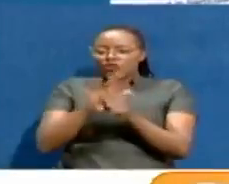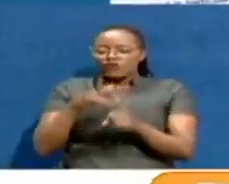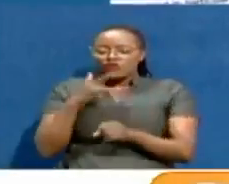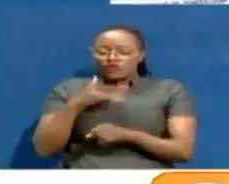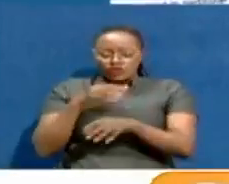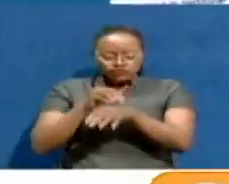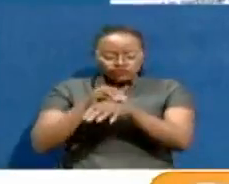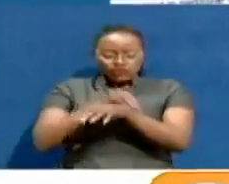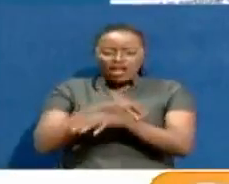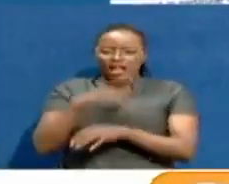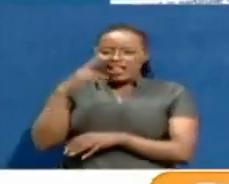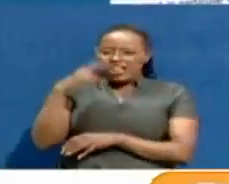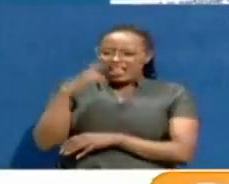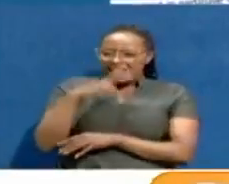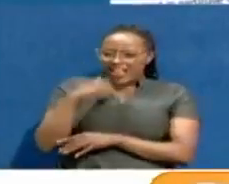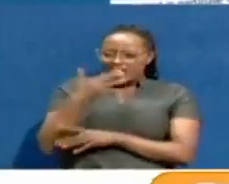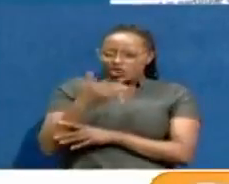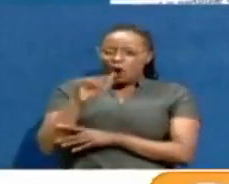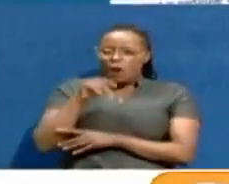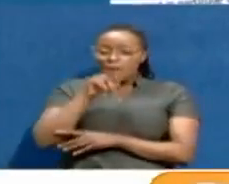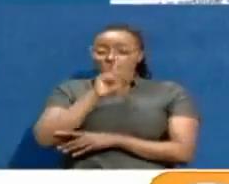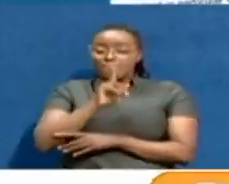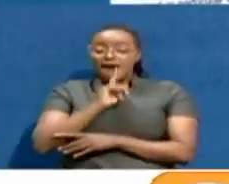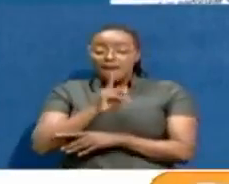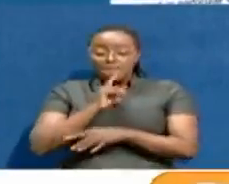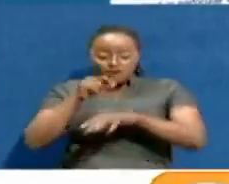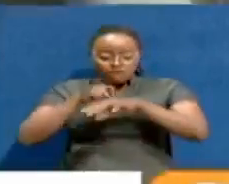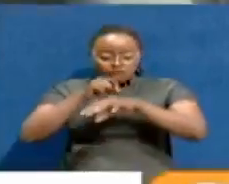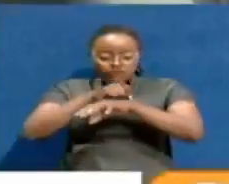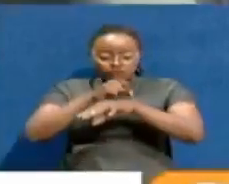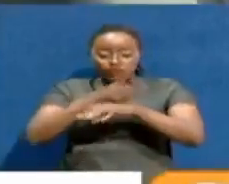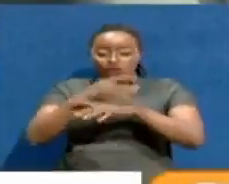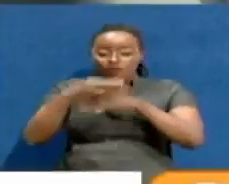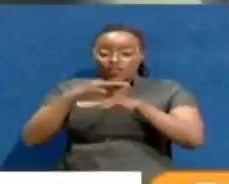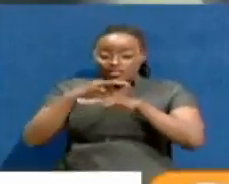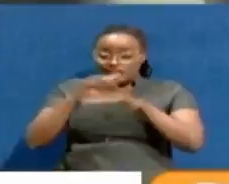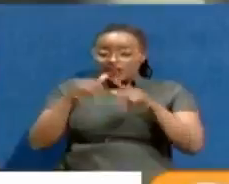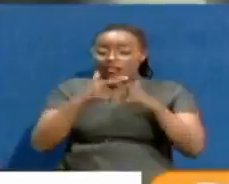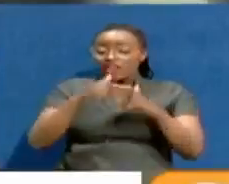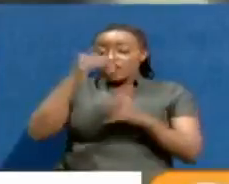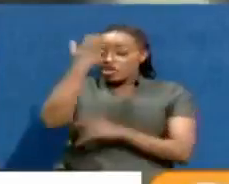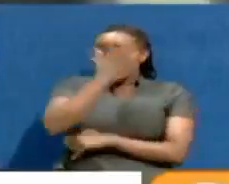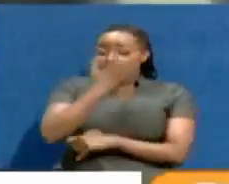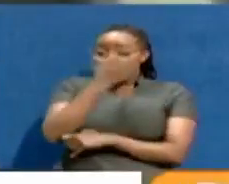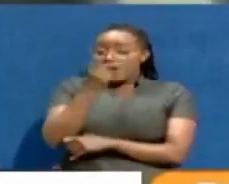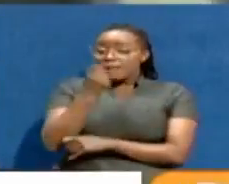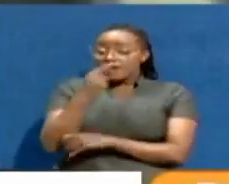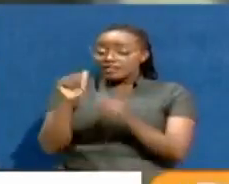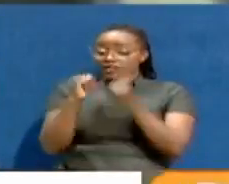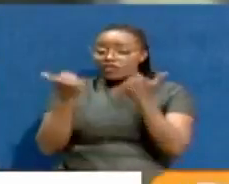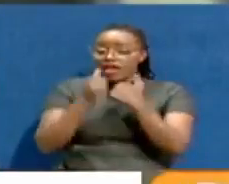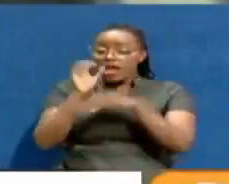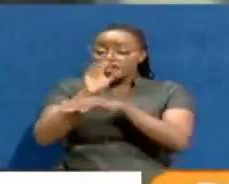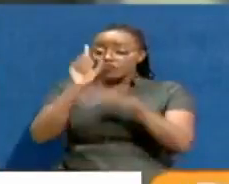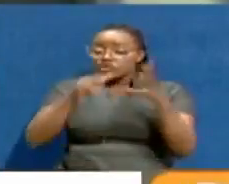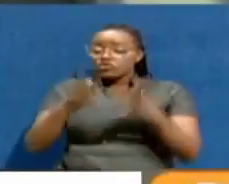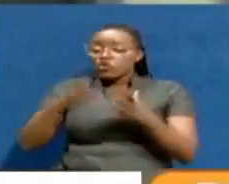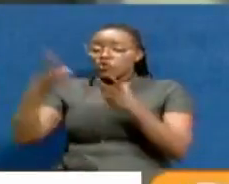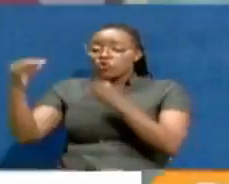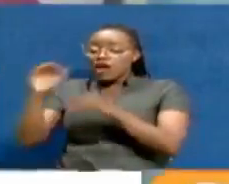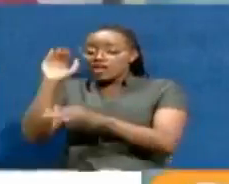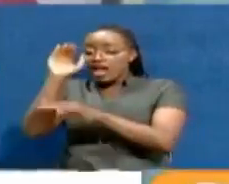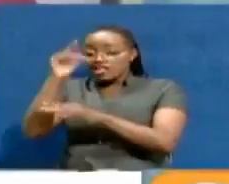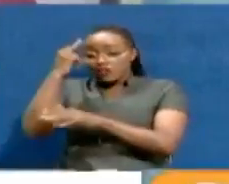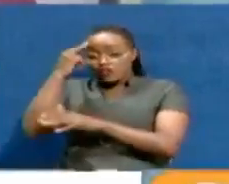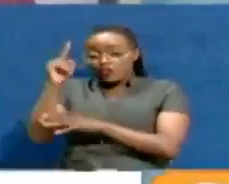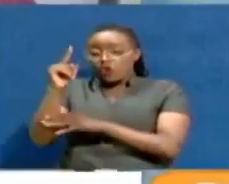bruises, reddish or purplish spots, or blood blisters under the skin, the European Medicines Agency advises that one should seek medical